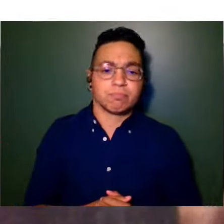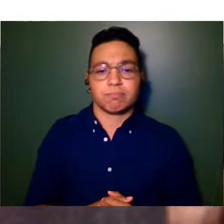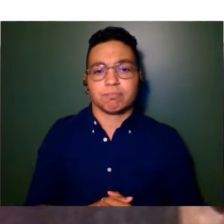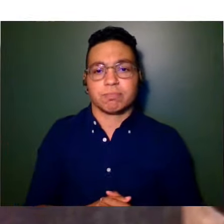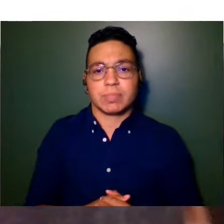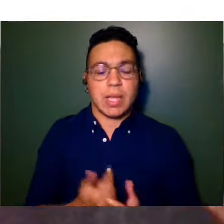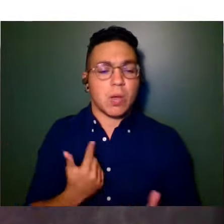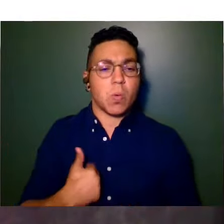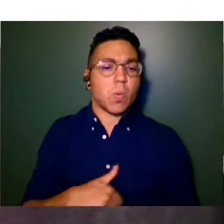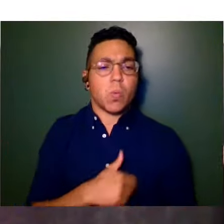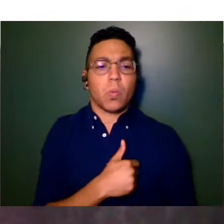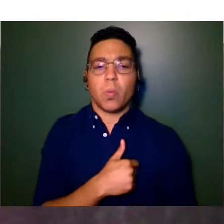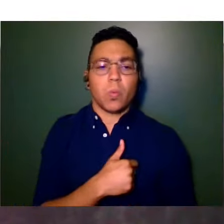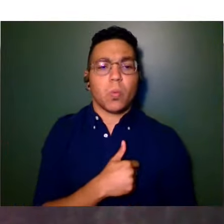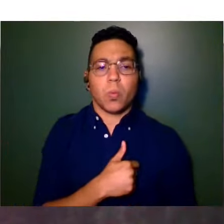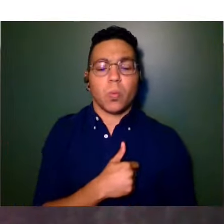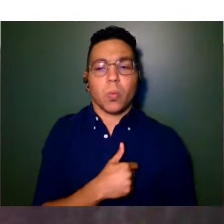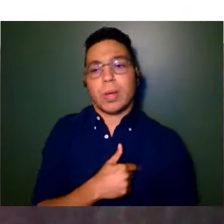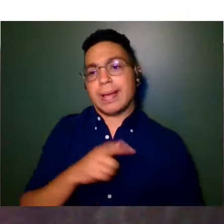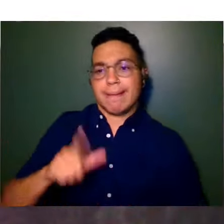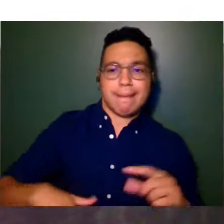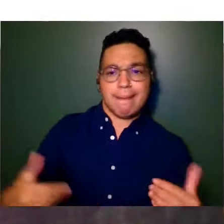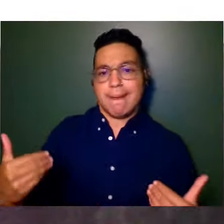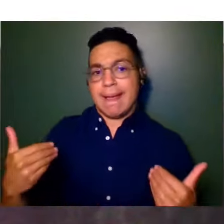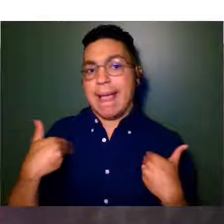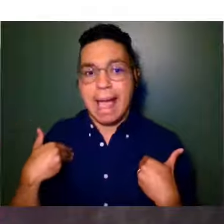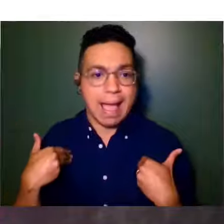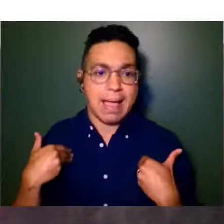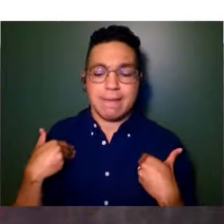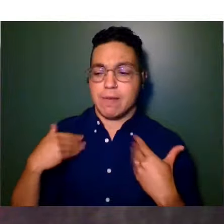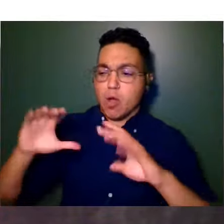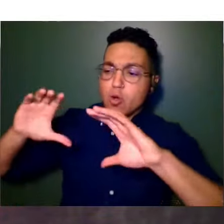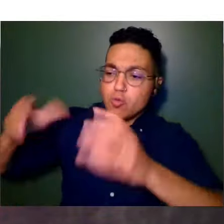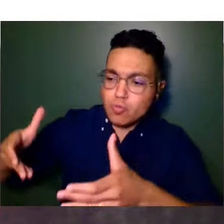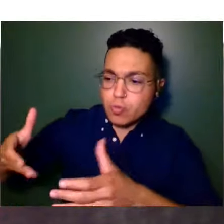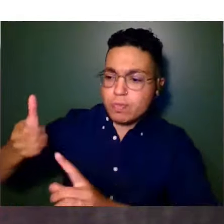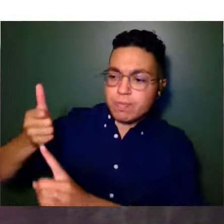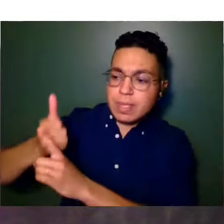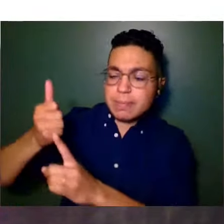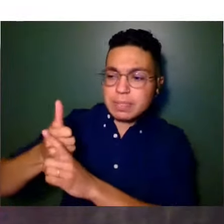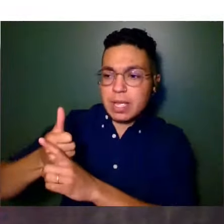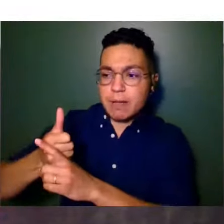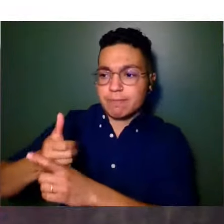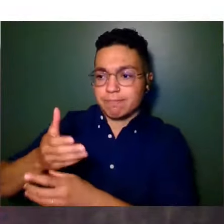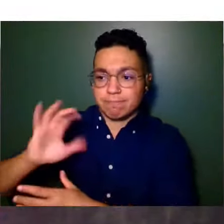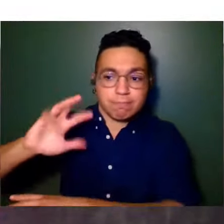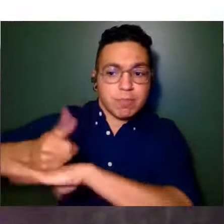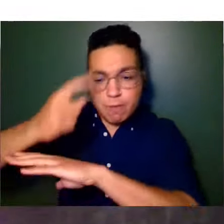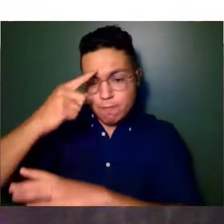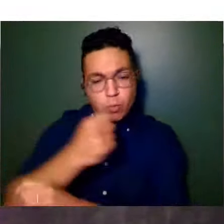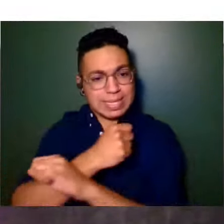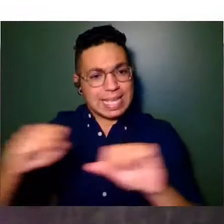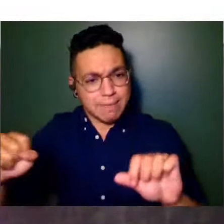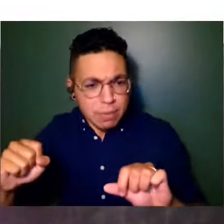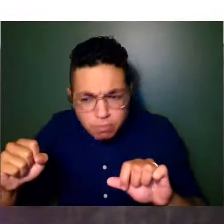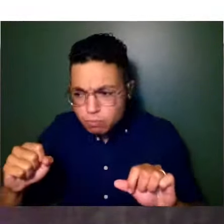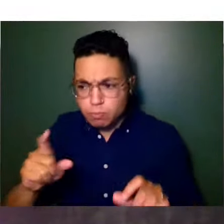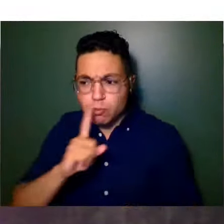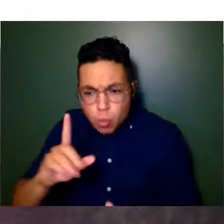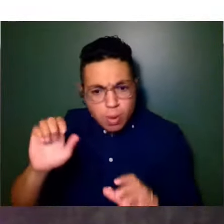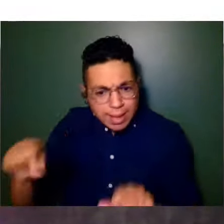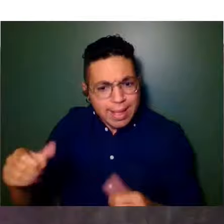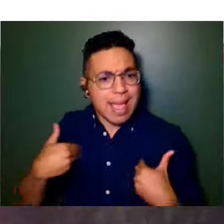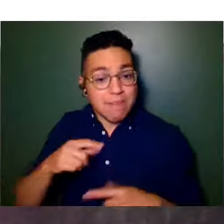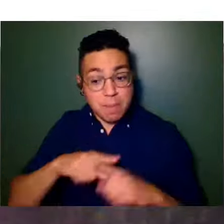that we can't have like an entity that continues to keep us safe. what we are saying though is